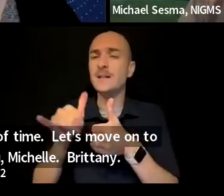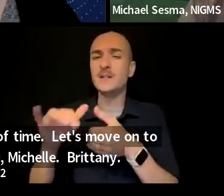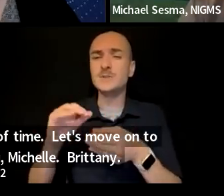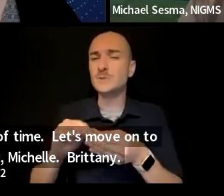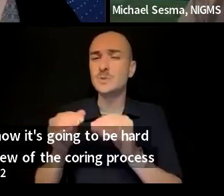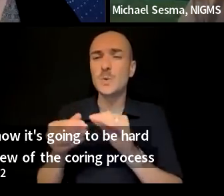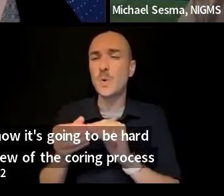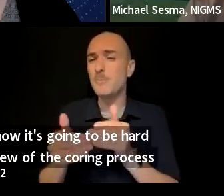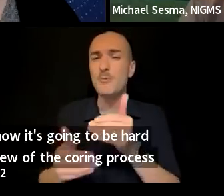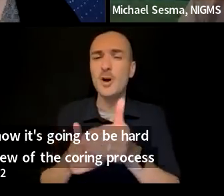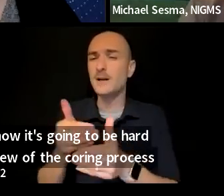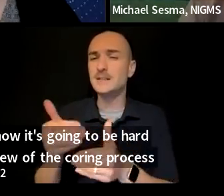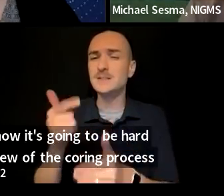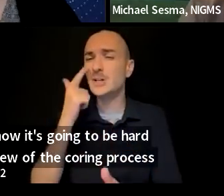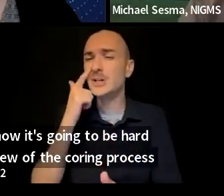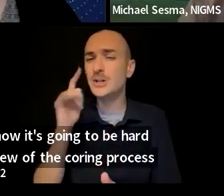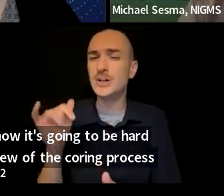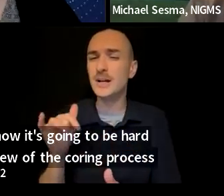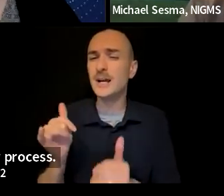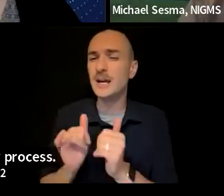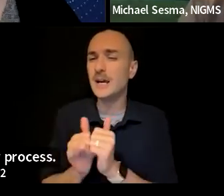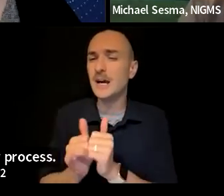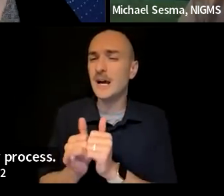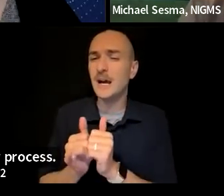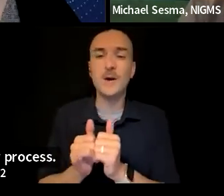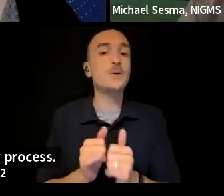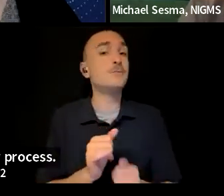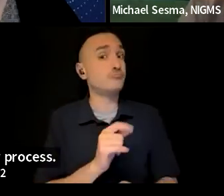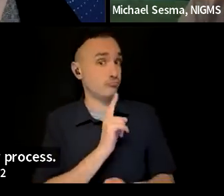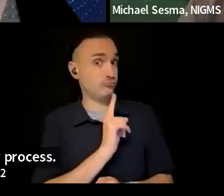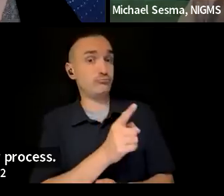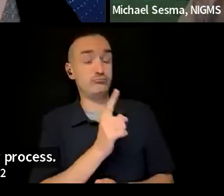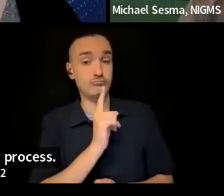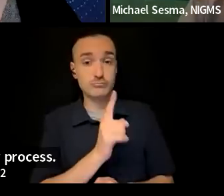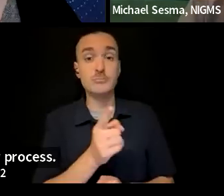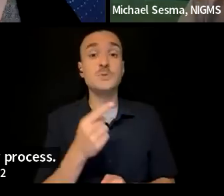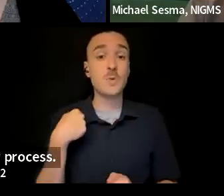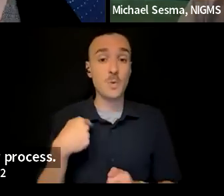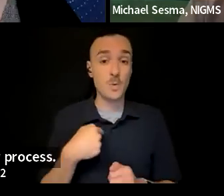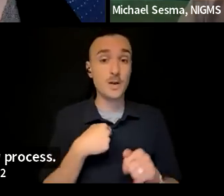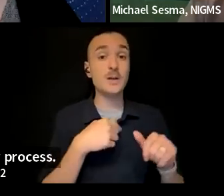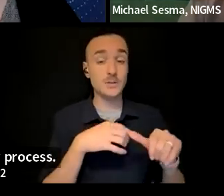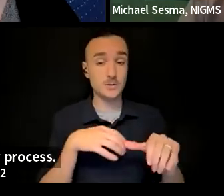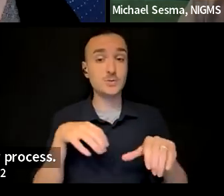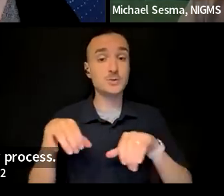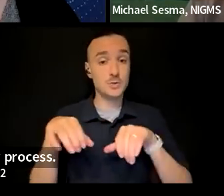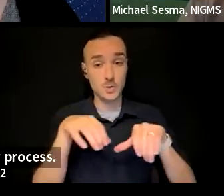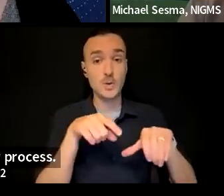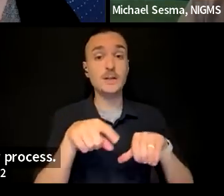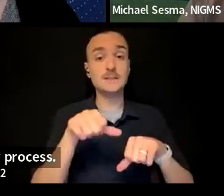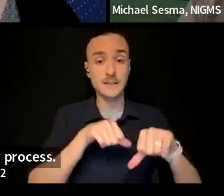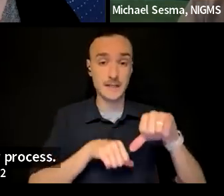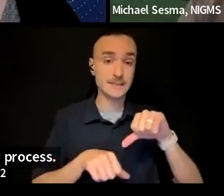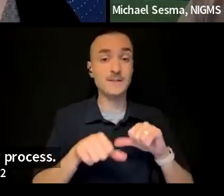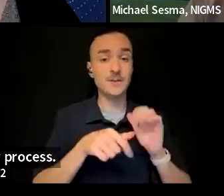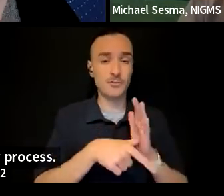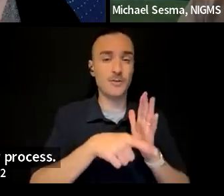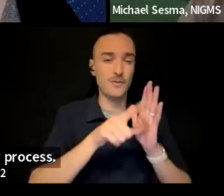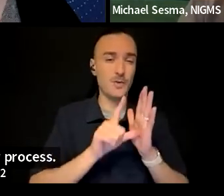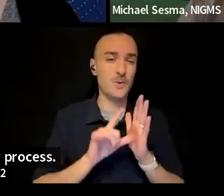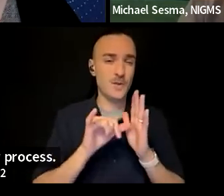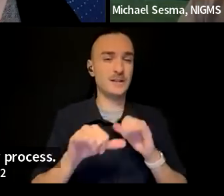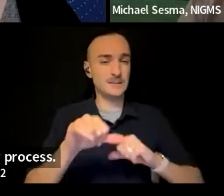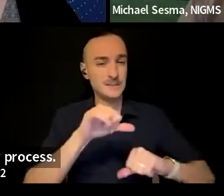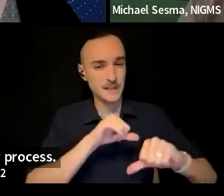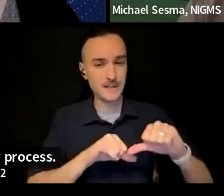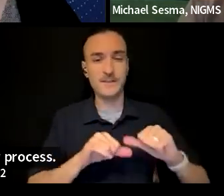process? Absolutely. So when we're doing the scientific review, so the scientific and technical merit of individual applications,